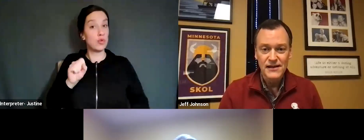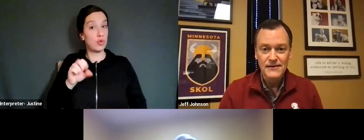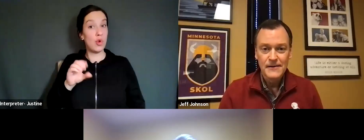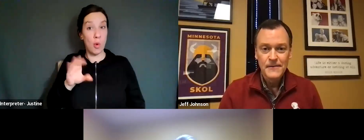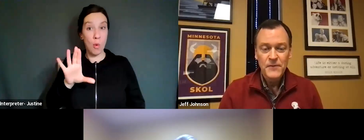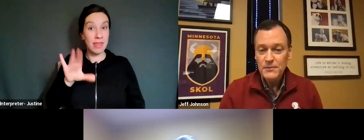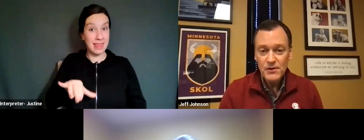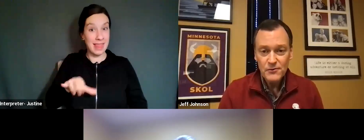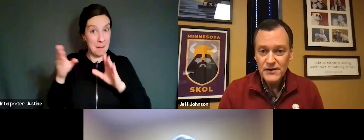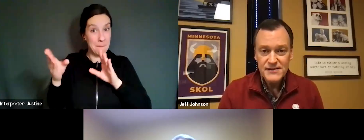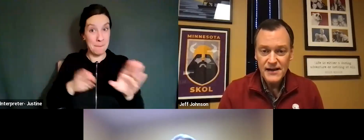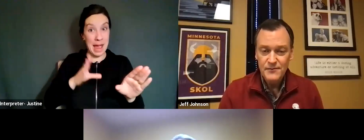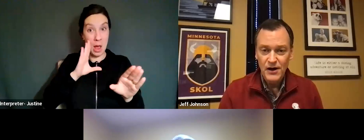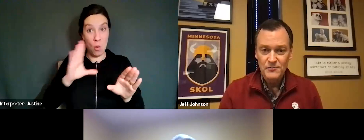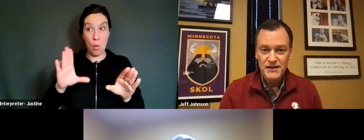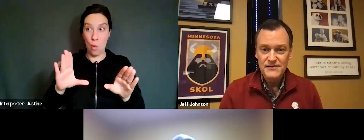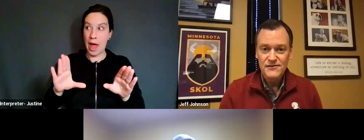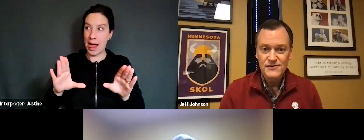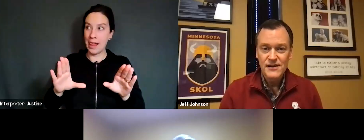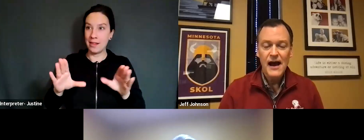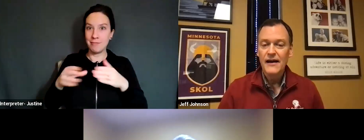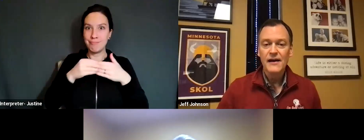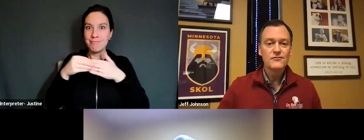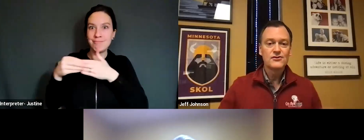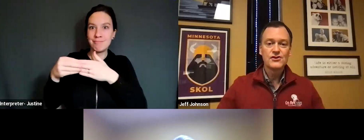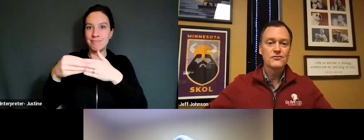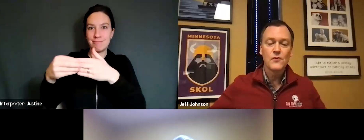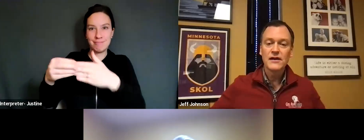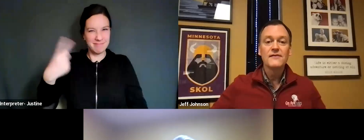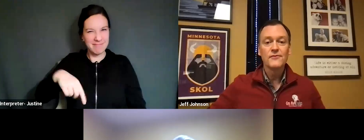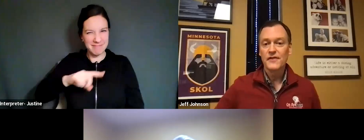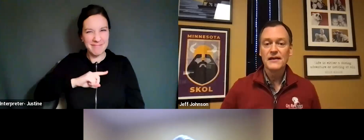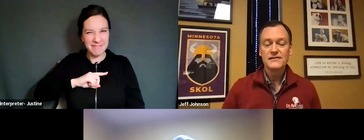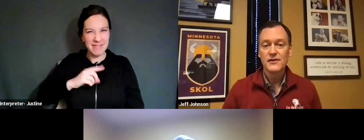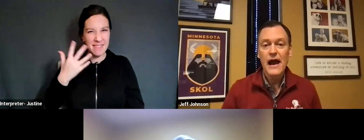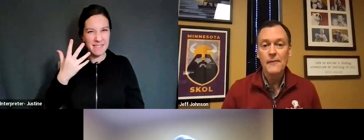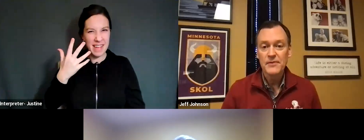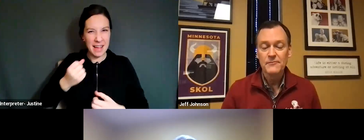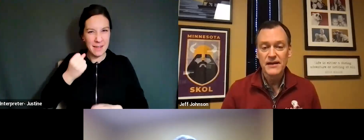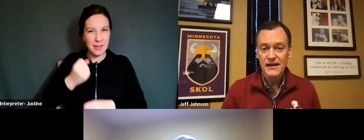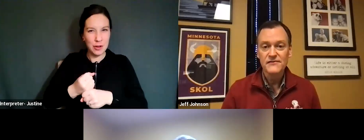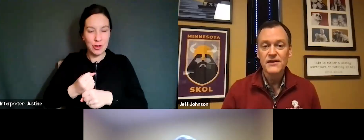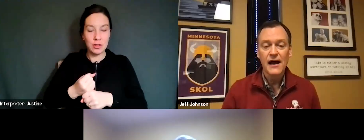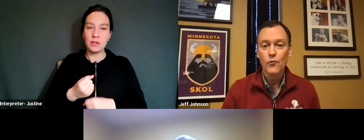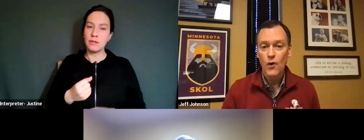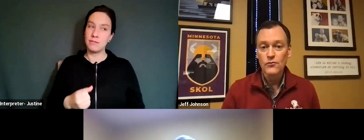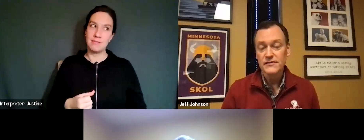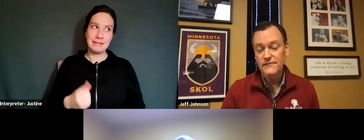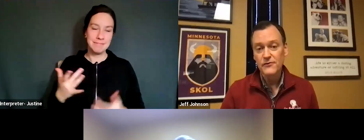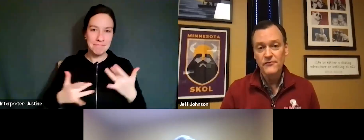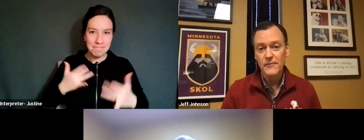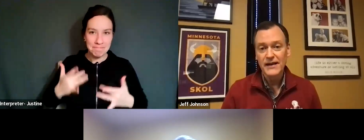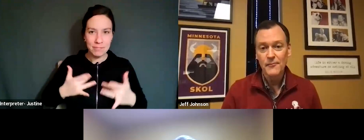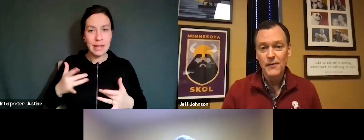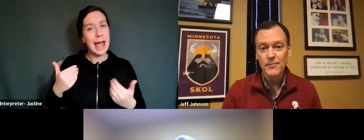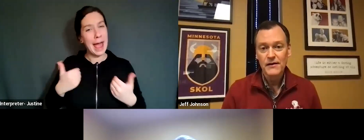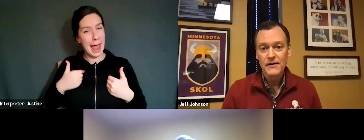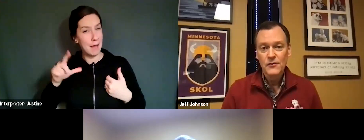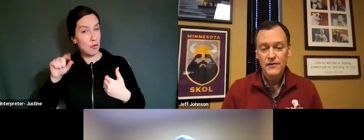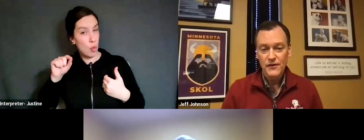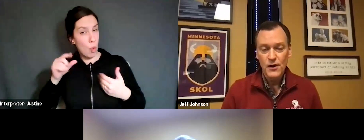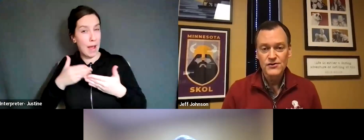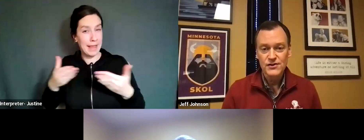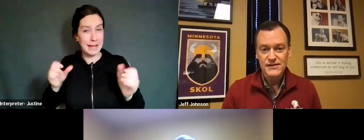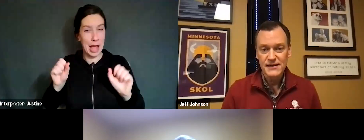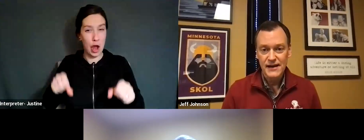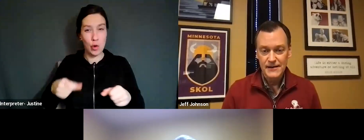5 years. And people are really excited about it because there's, I could share 20 different things that are happening because of it. I won't. A few of them may come up